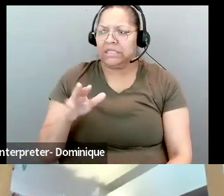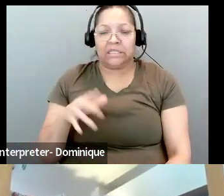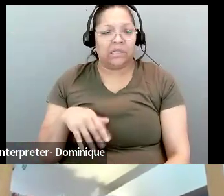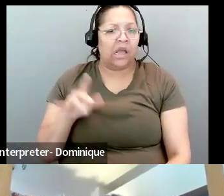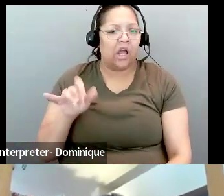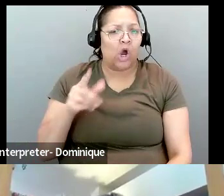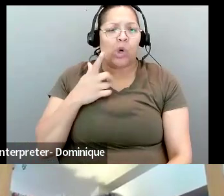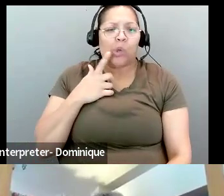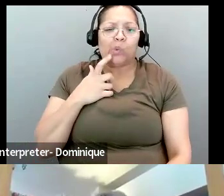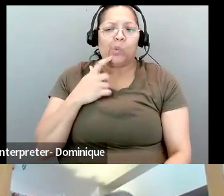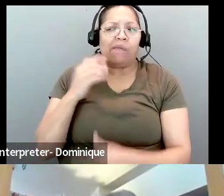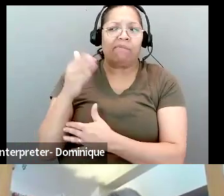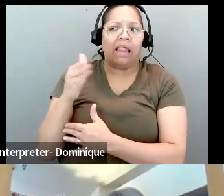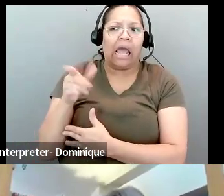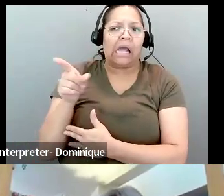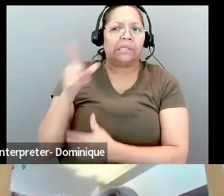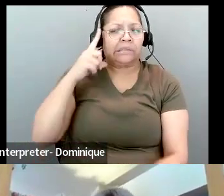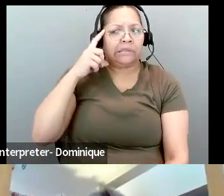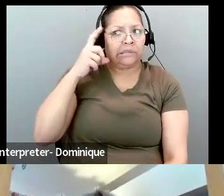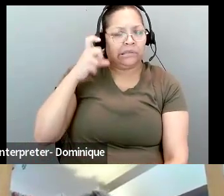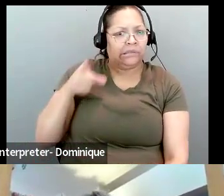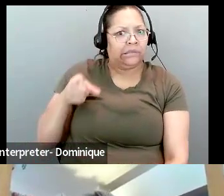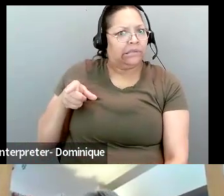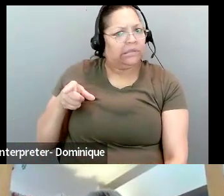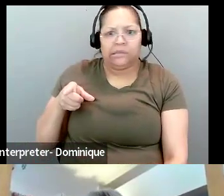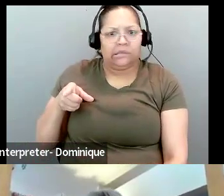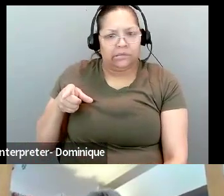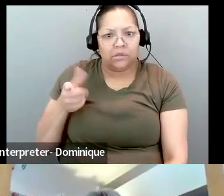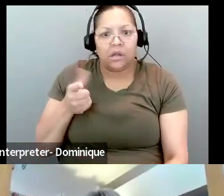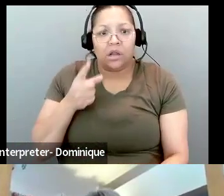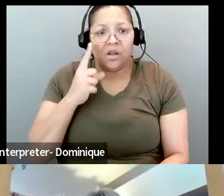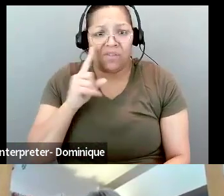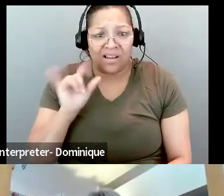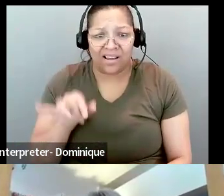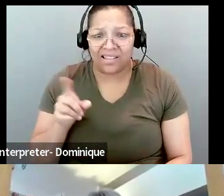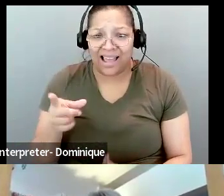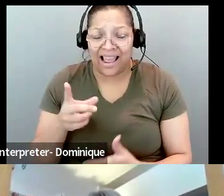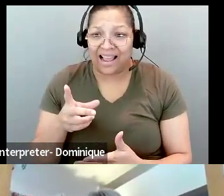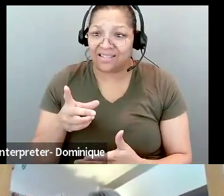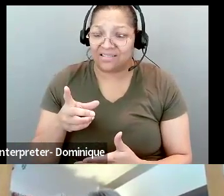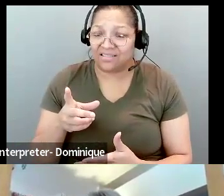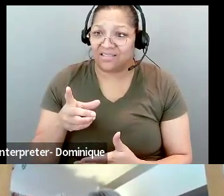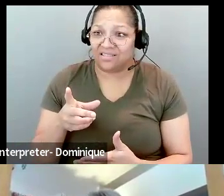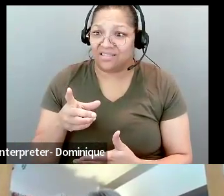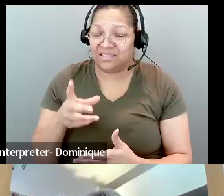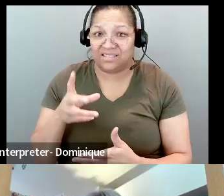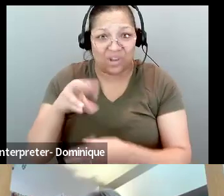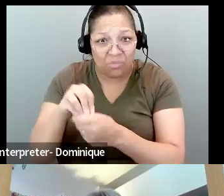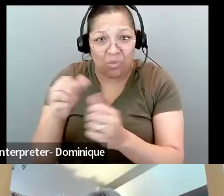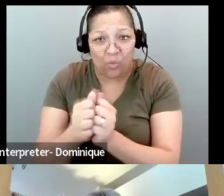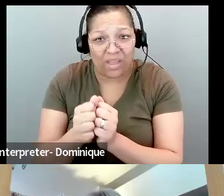number one for everyone. And then so for this to just kind of be the culmination of,